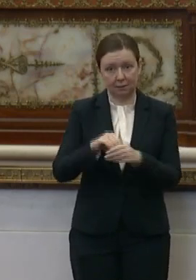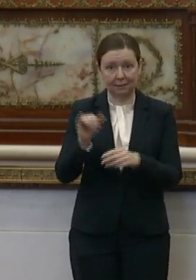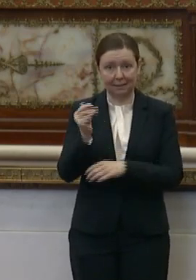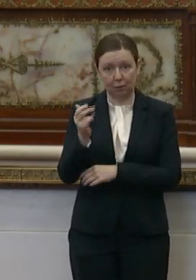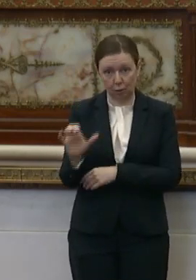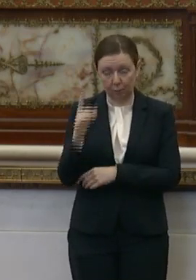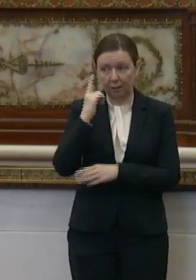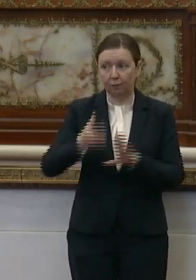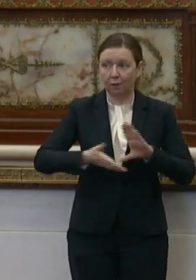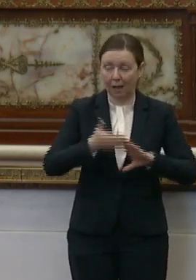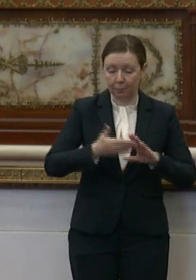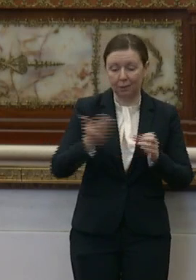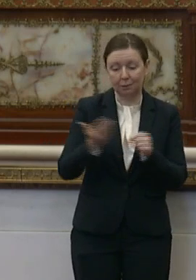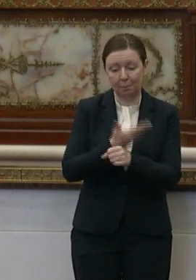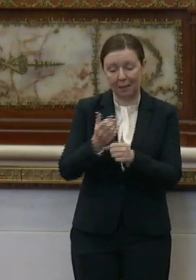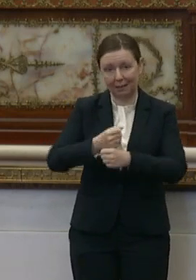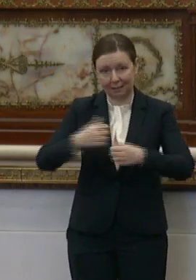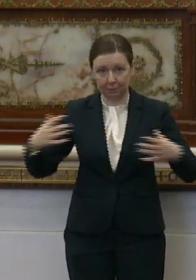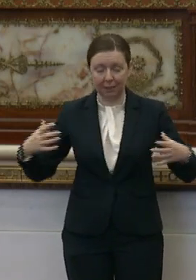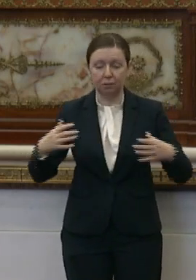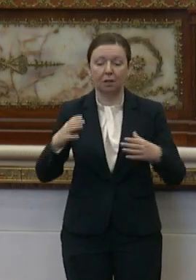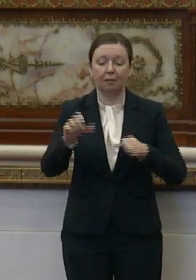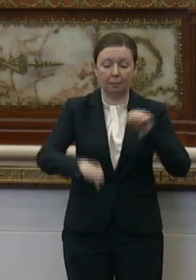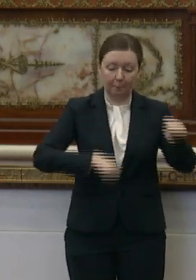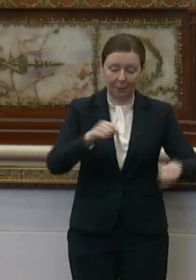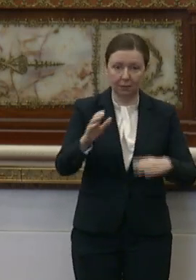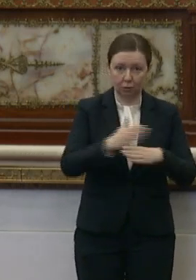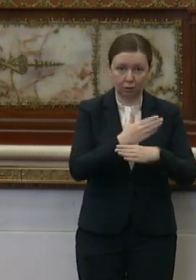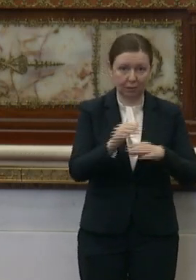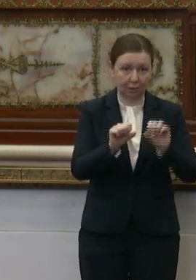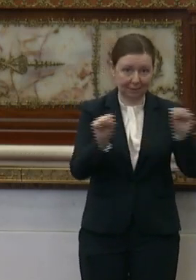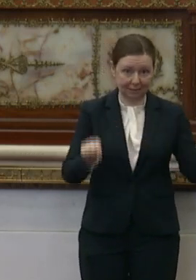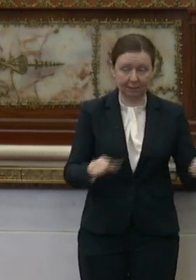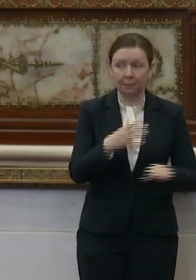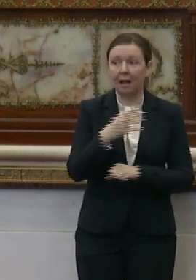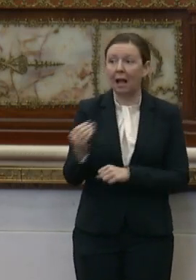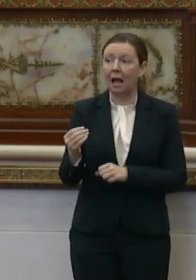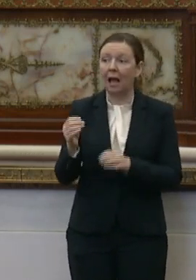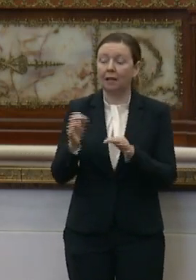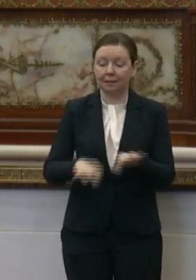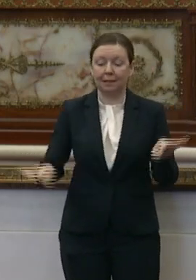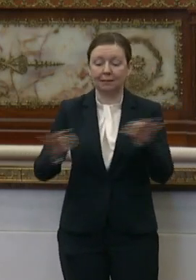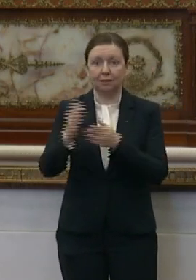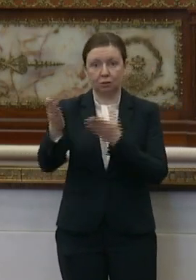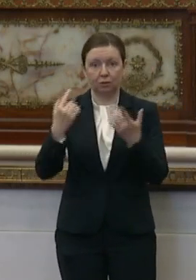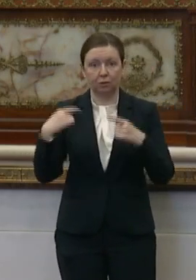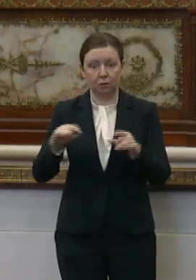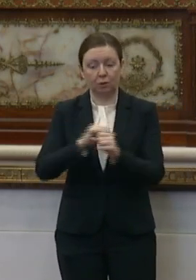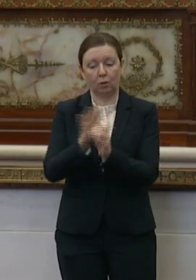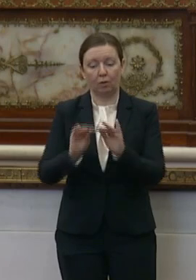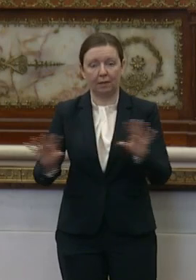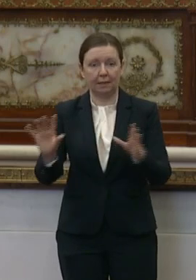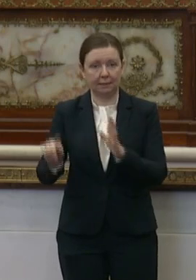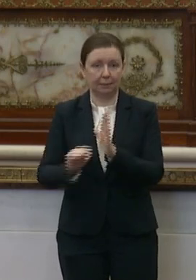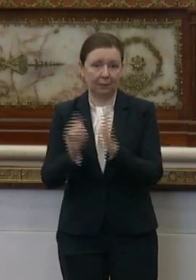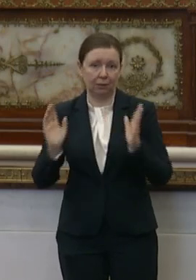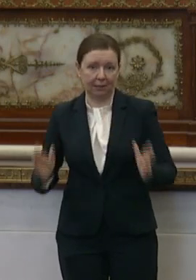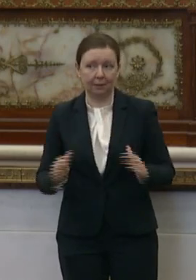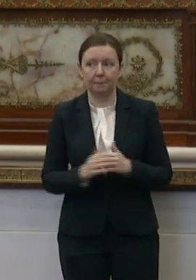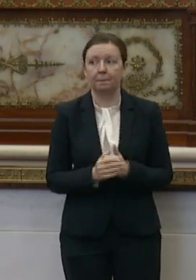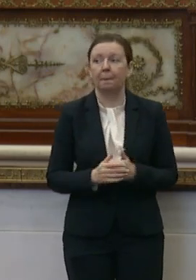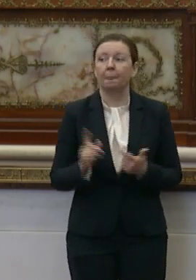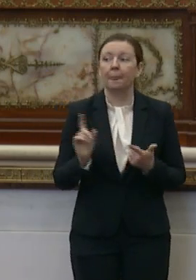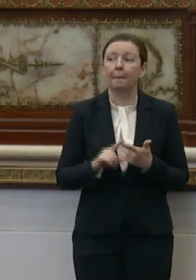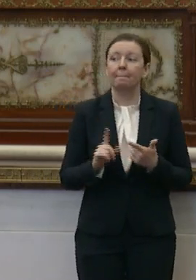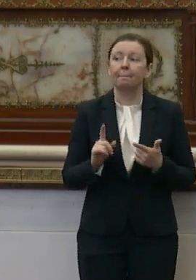the operation, maintenance, and expansion of a bicycle sharing system and essential service during the COVID-19 period.